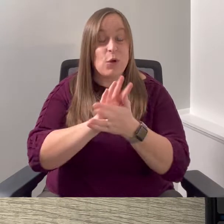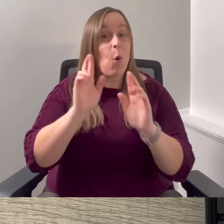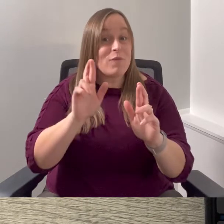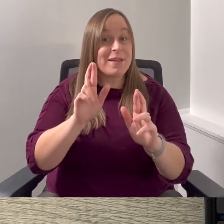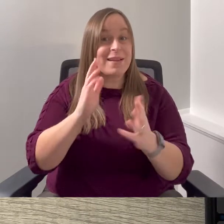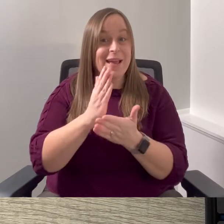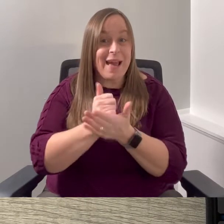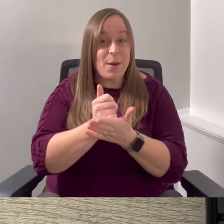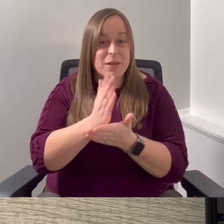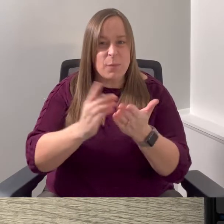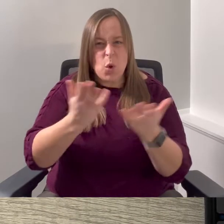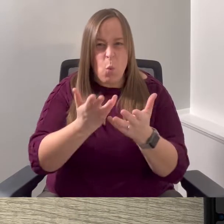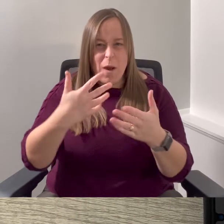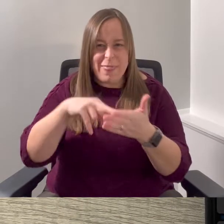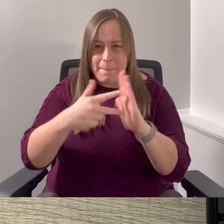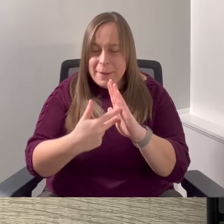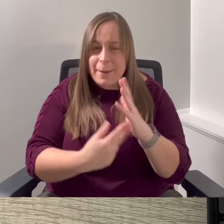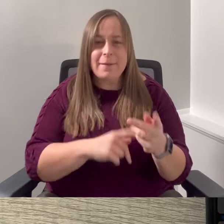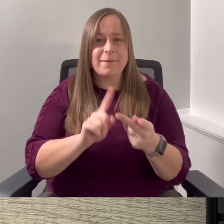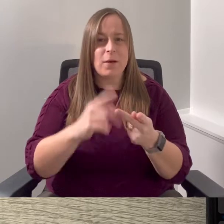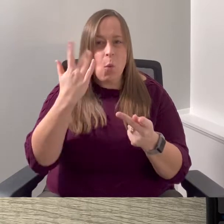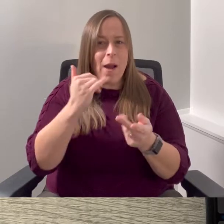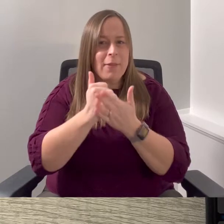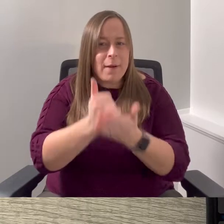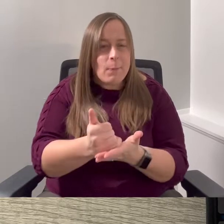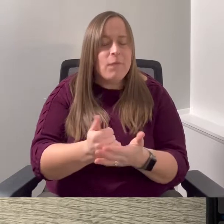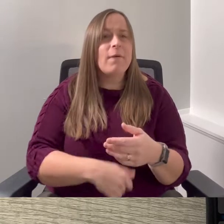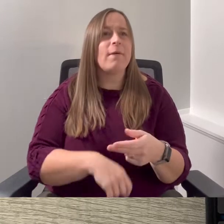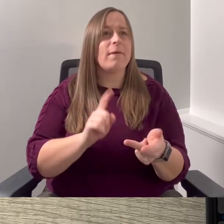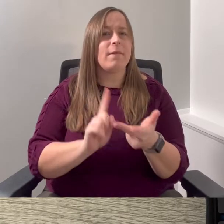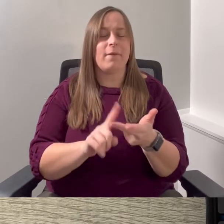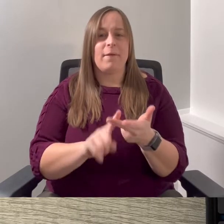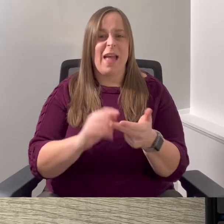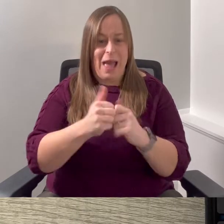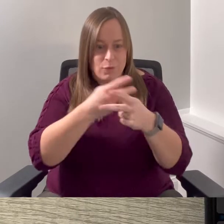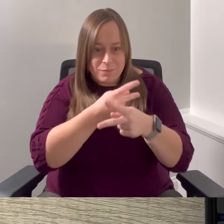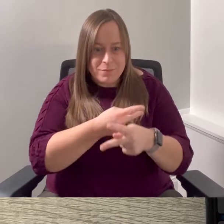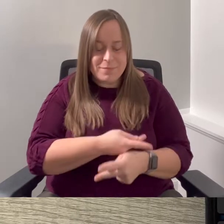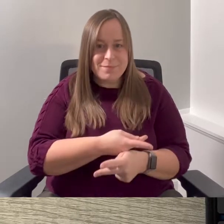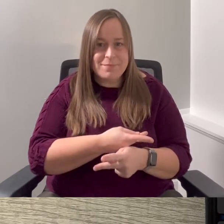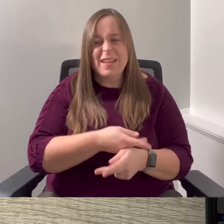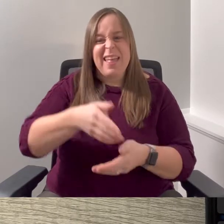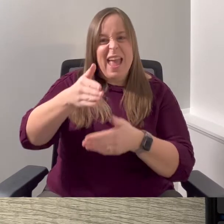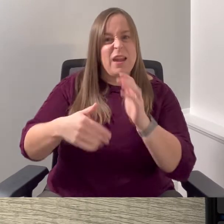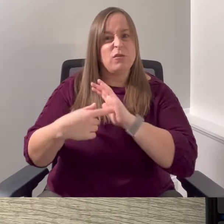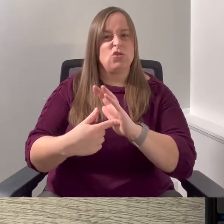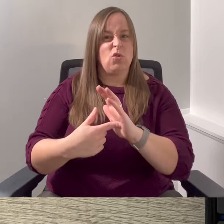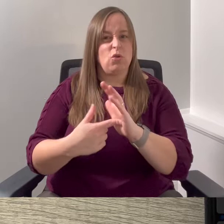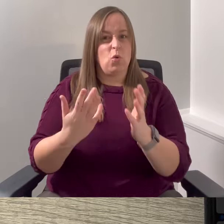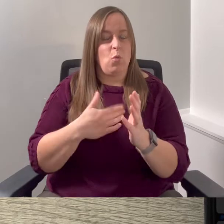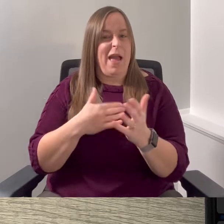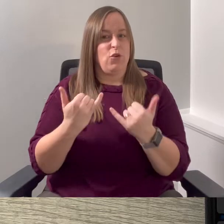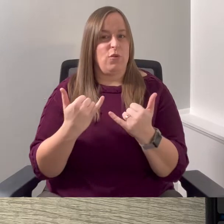today will hopefully help some of you learn what a sinking fund is, why they're helpful, how to calculate them, and then at the end